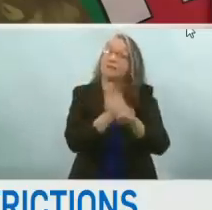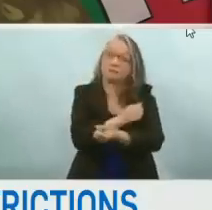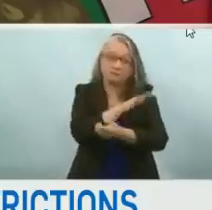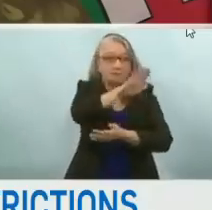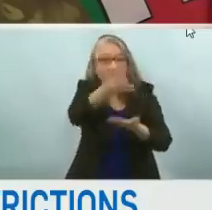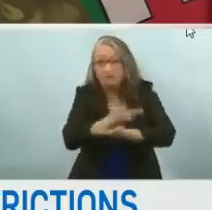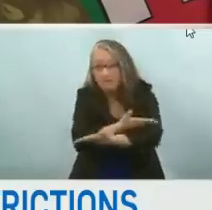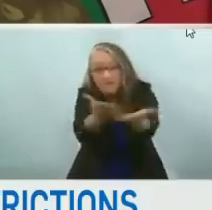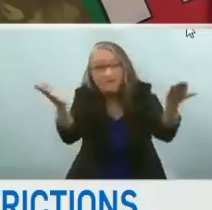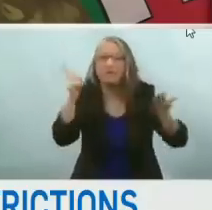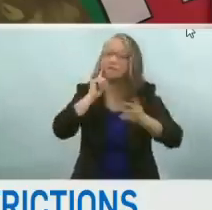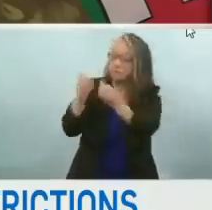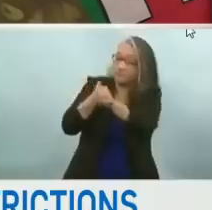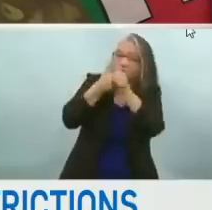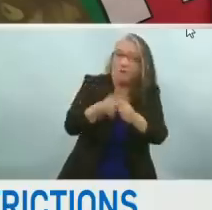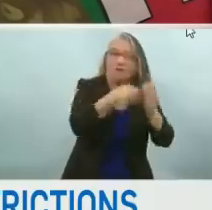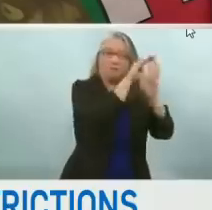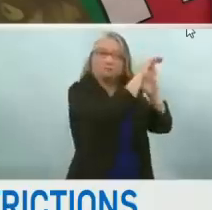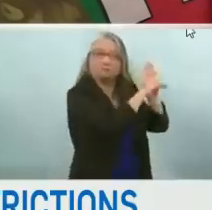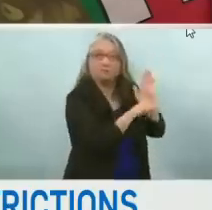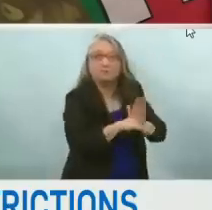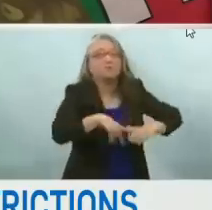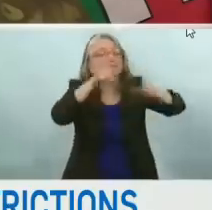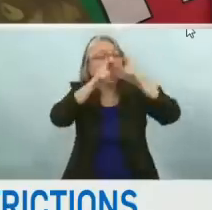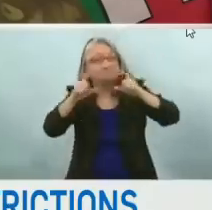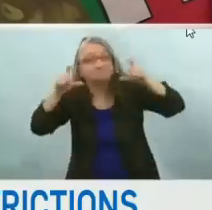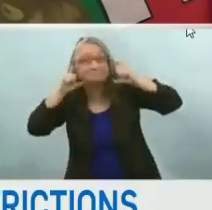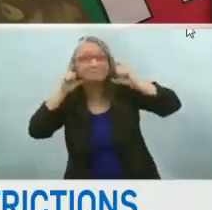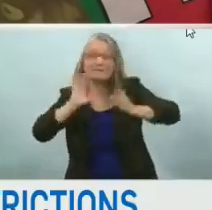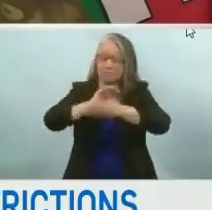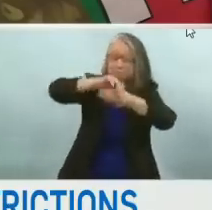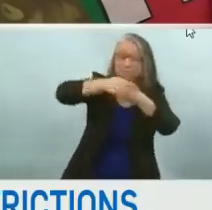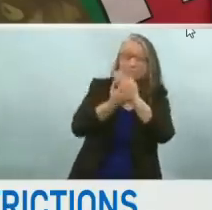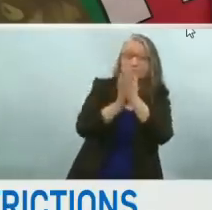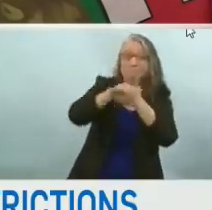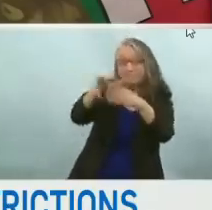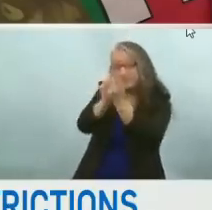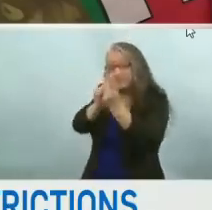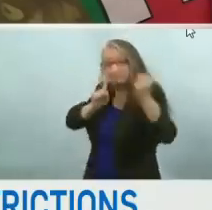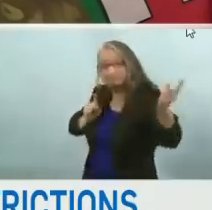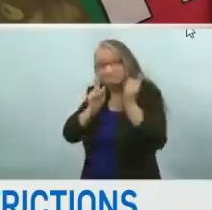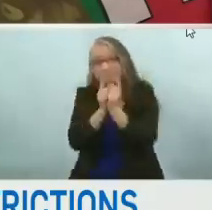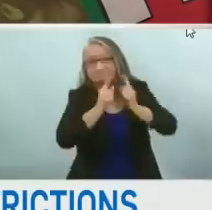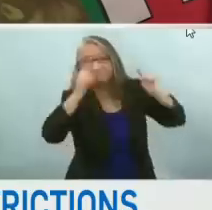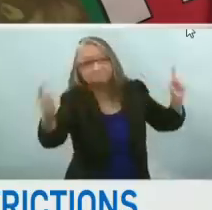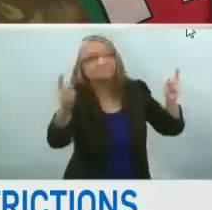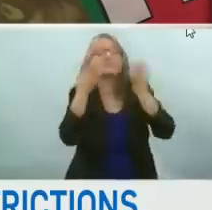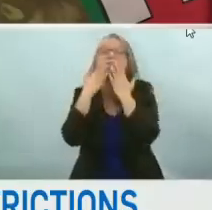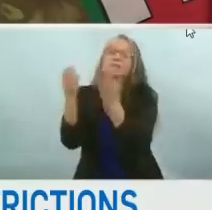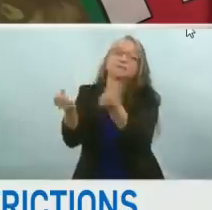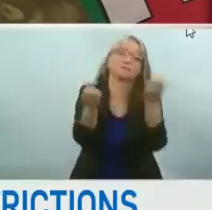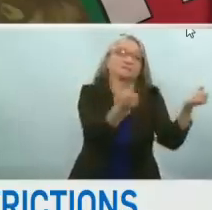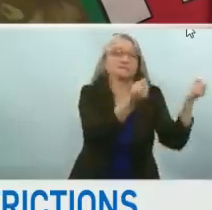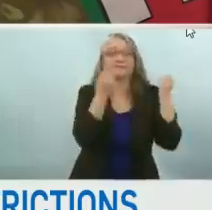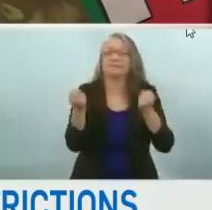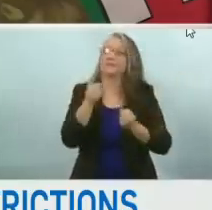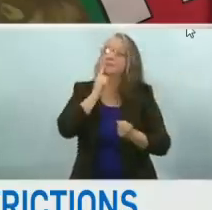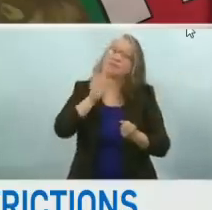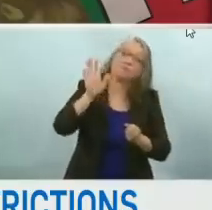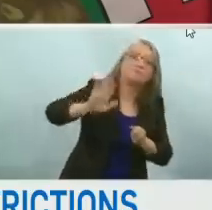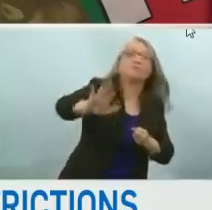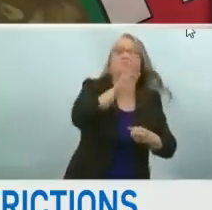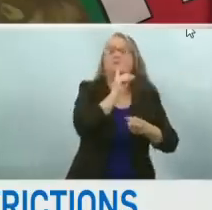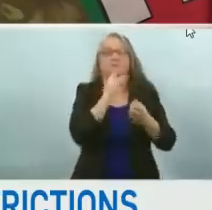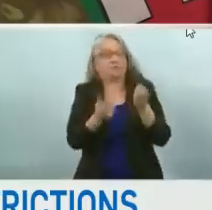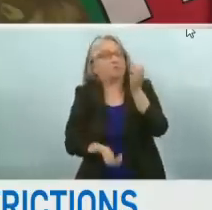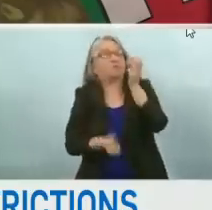once again looking at upwards trajectory where our healthcare system is again strained, which really puts that